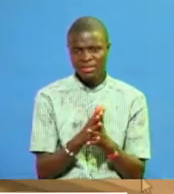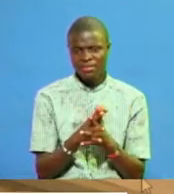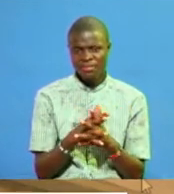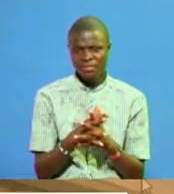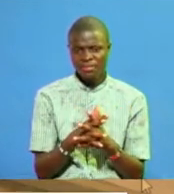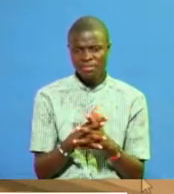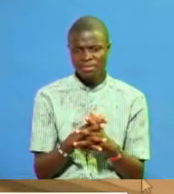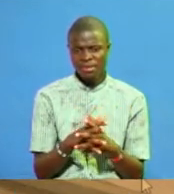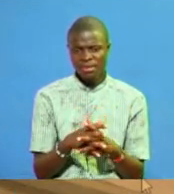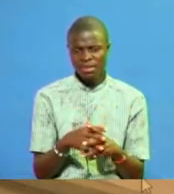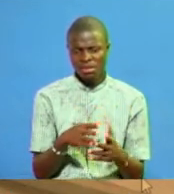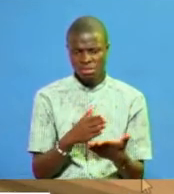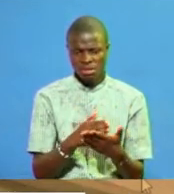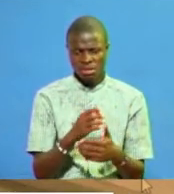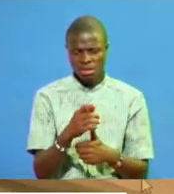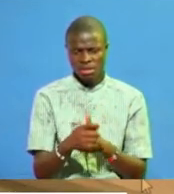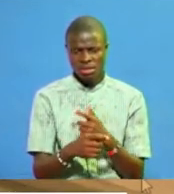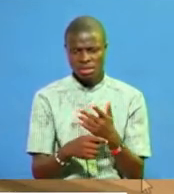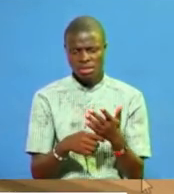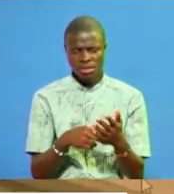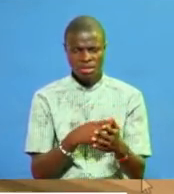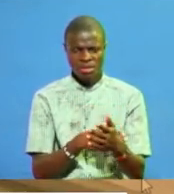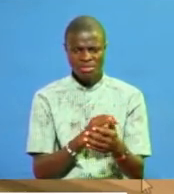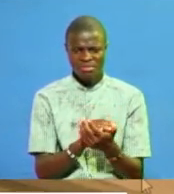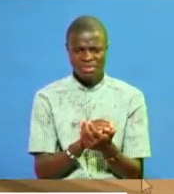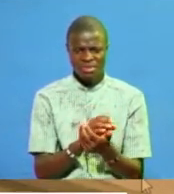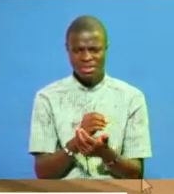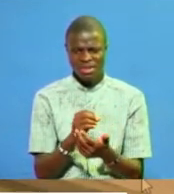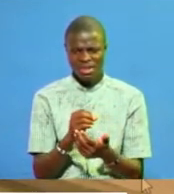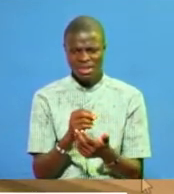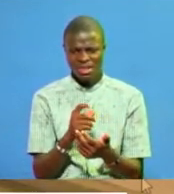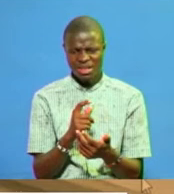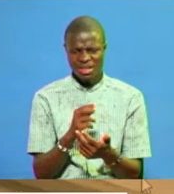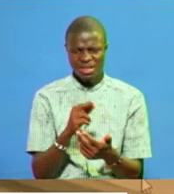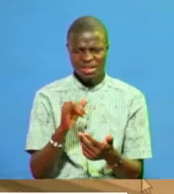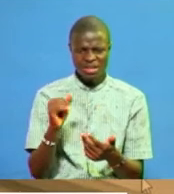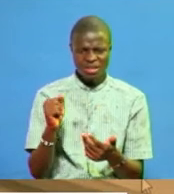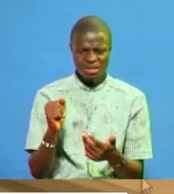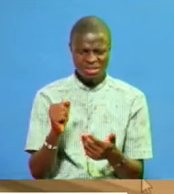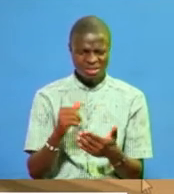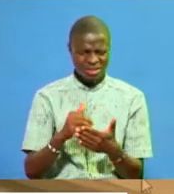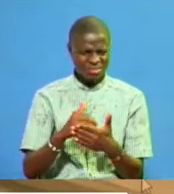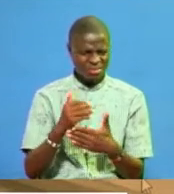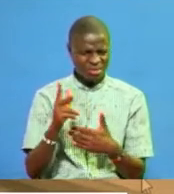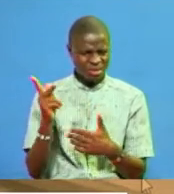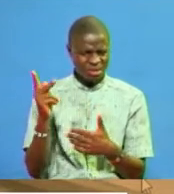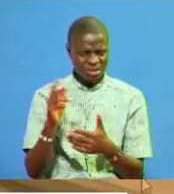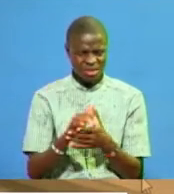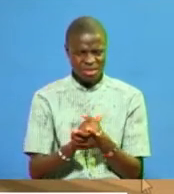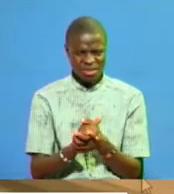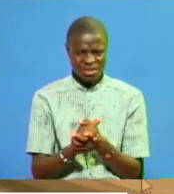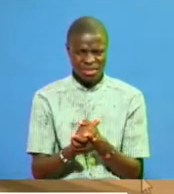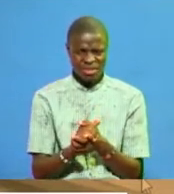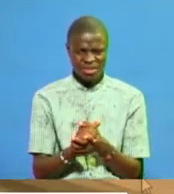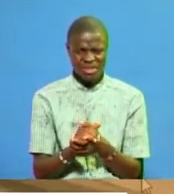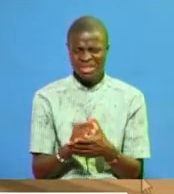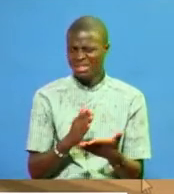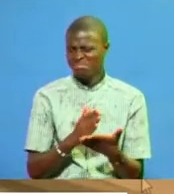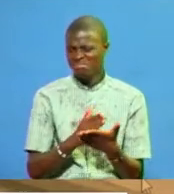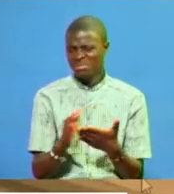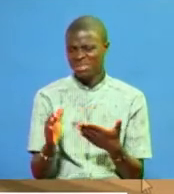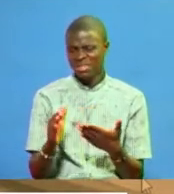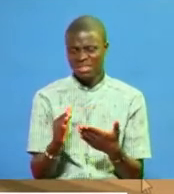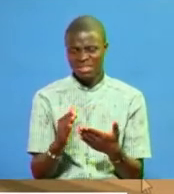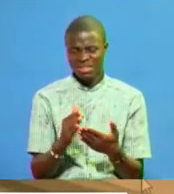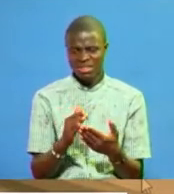age that they were being charged at transfer money from Kenya was very high. And some other times the